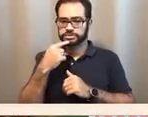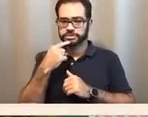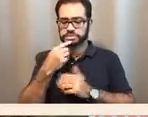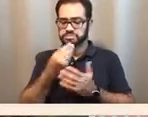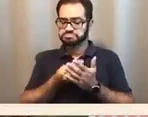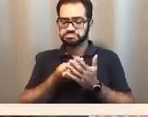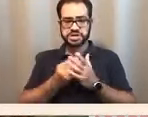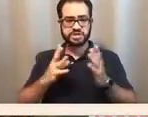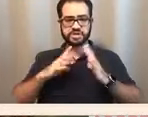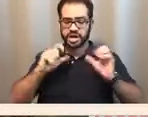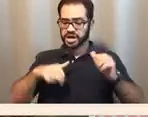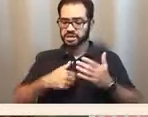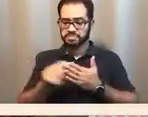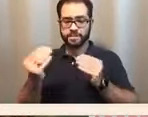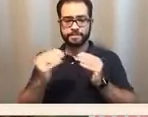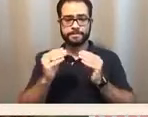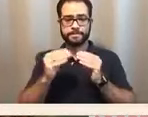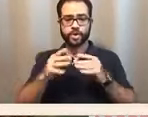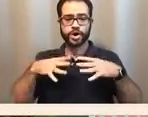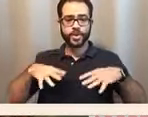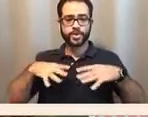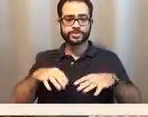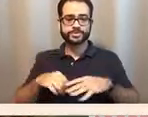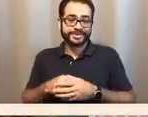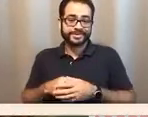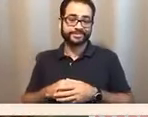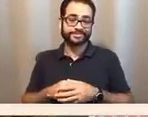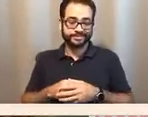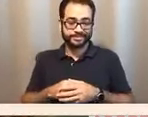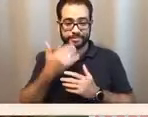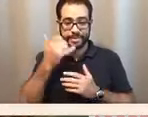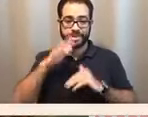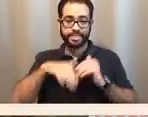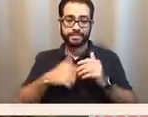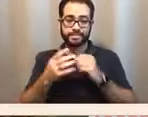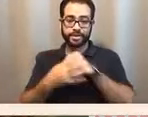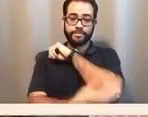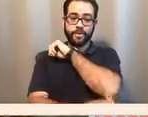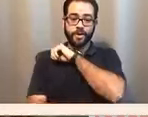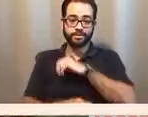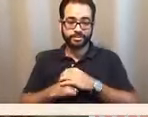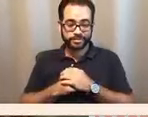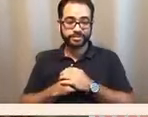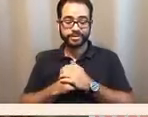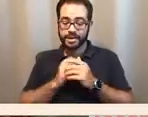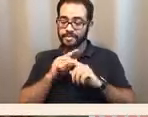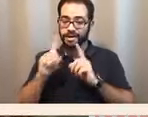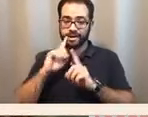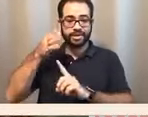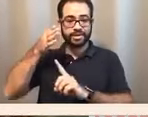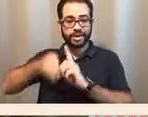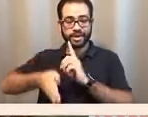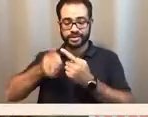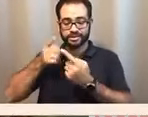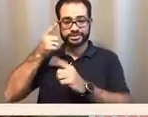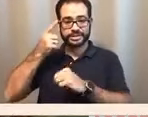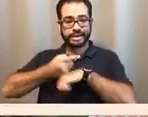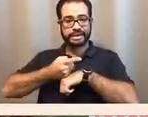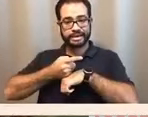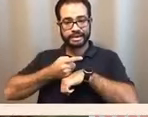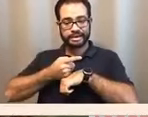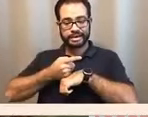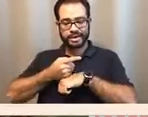clothes. It beats being in poverty. But at the end of the day, what